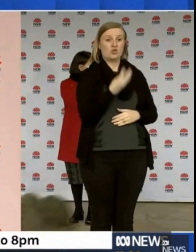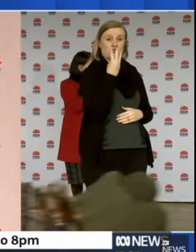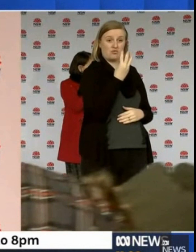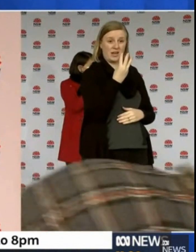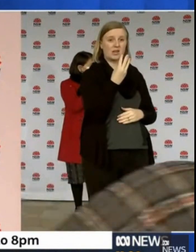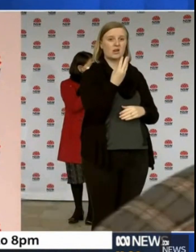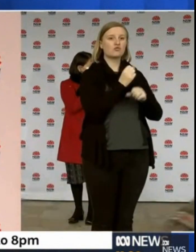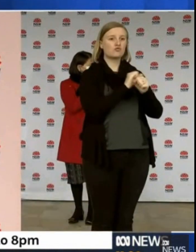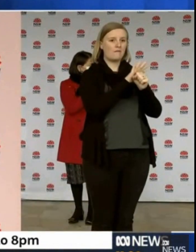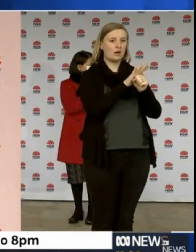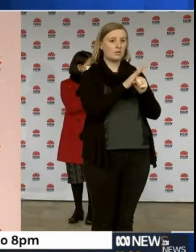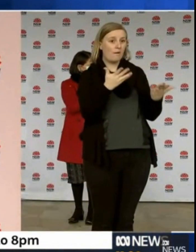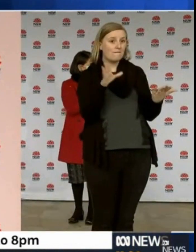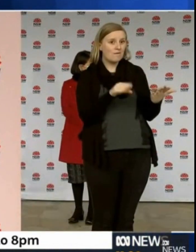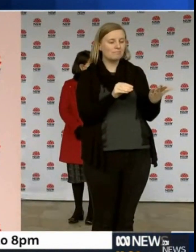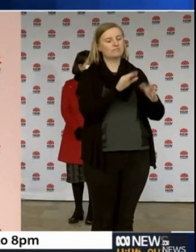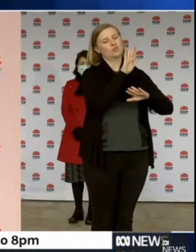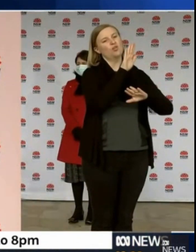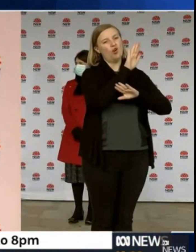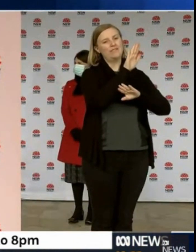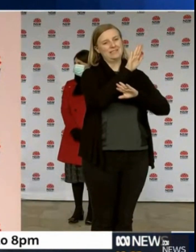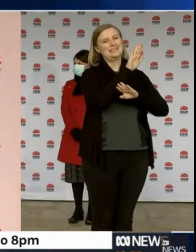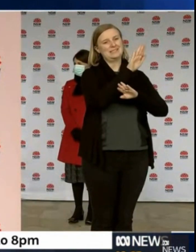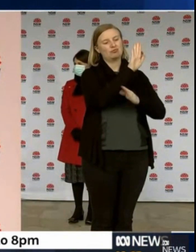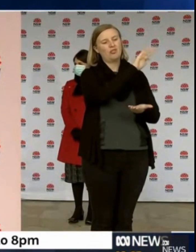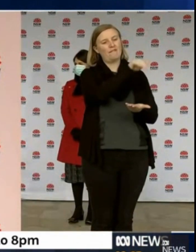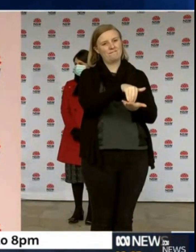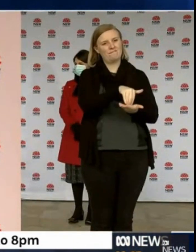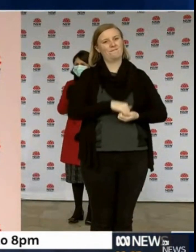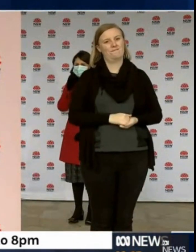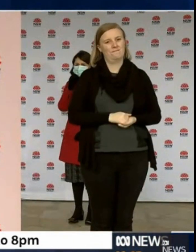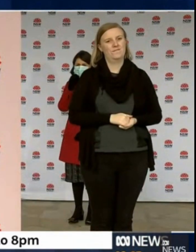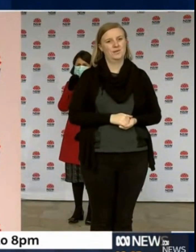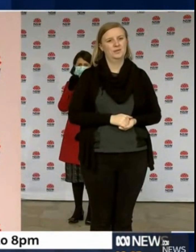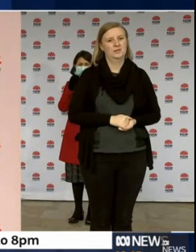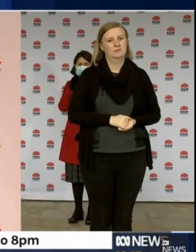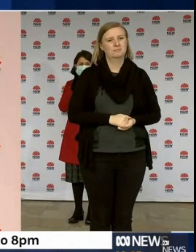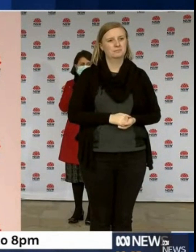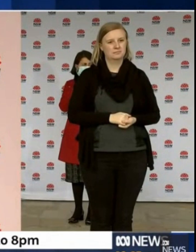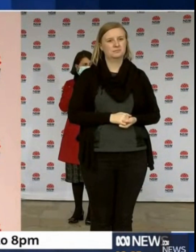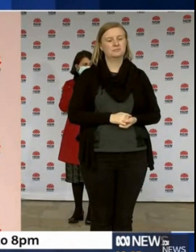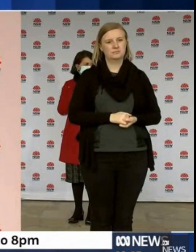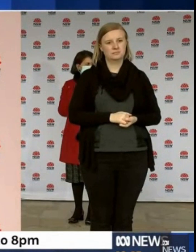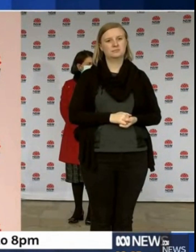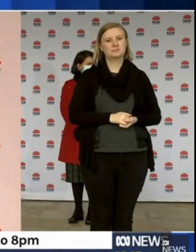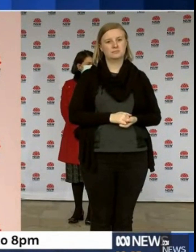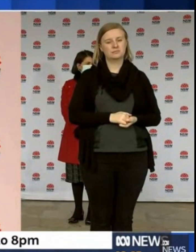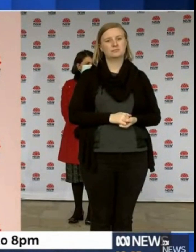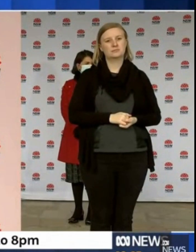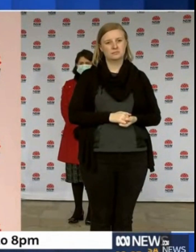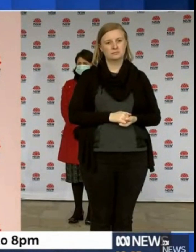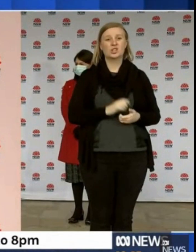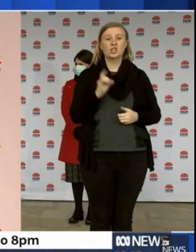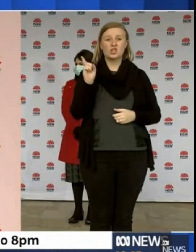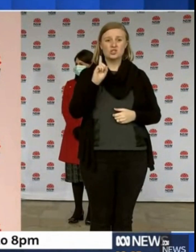acquired overseas. There are currently the key highlights for today in terms of the key